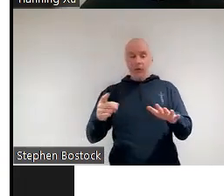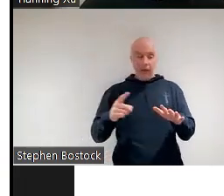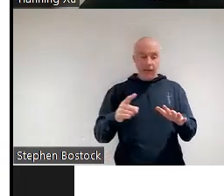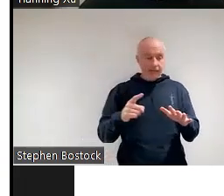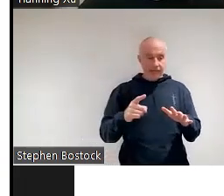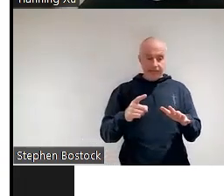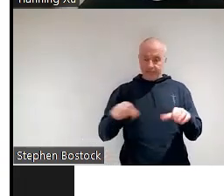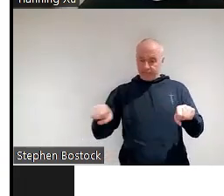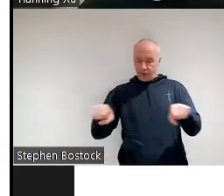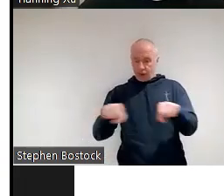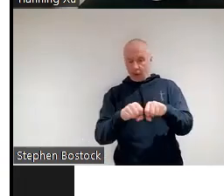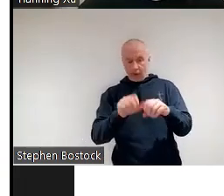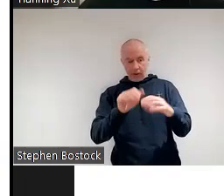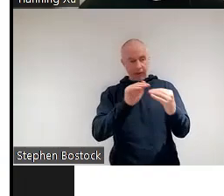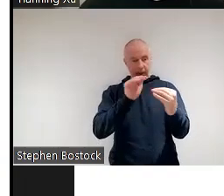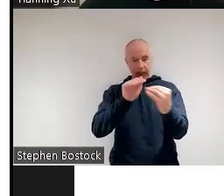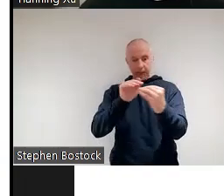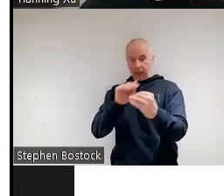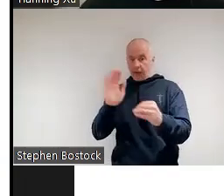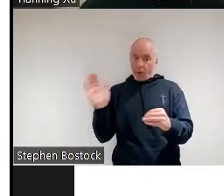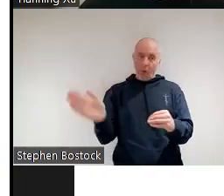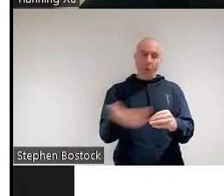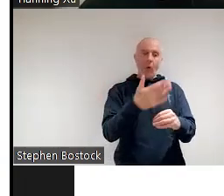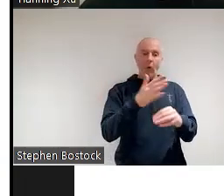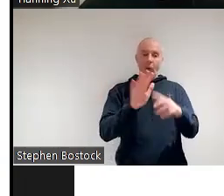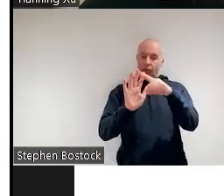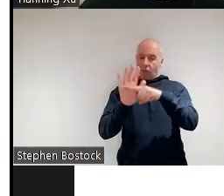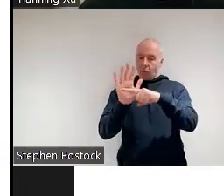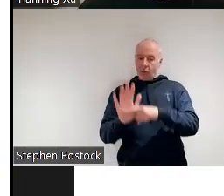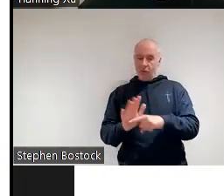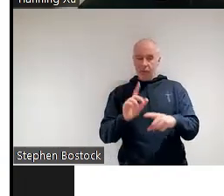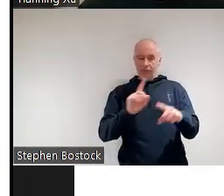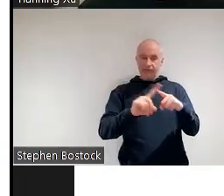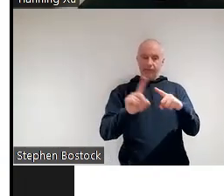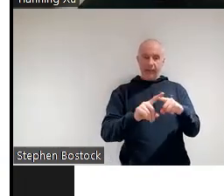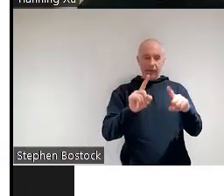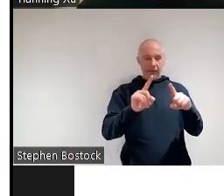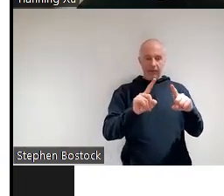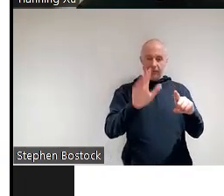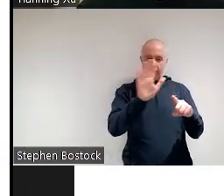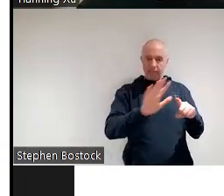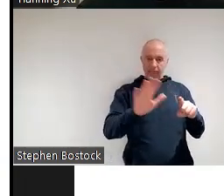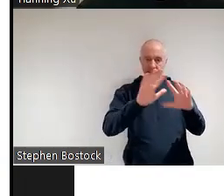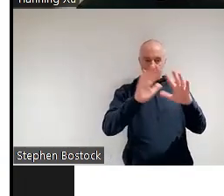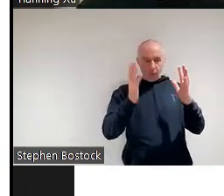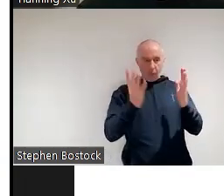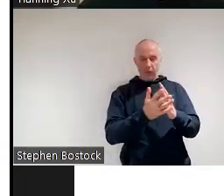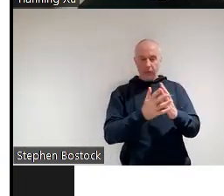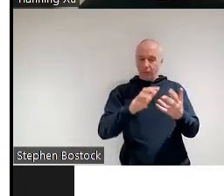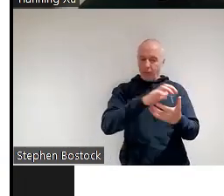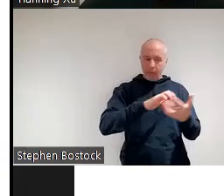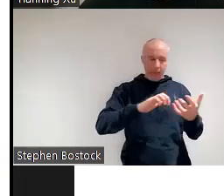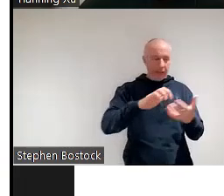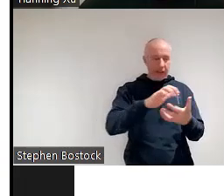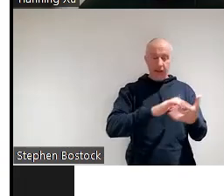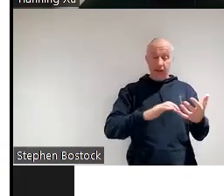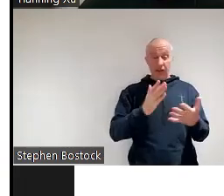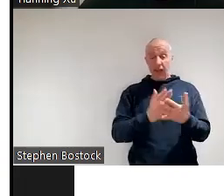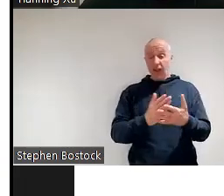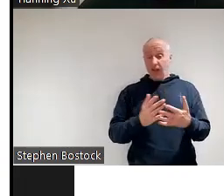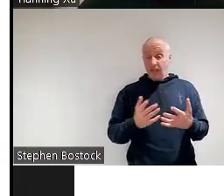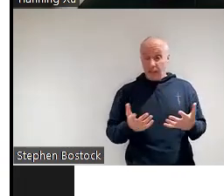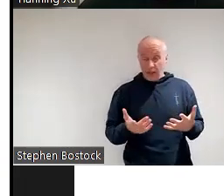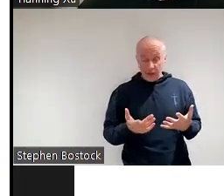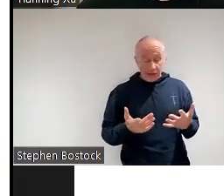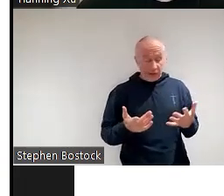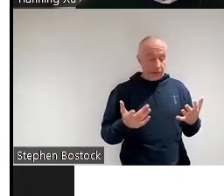local regulations before you can actually sell your charger there. So very, very complex there. sometimes you can find that maybe you spend even less time